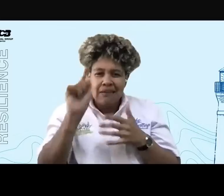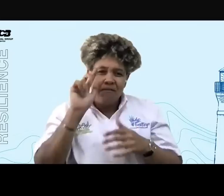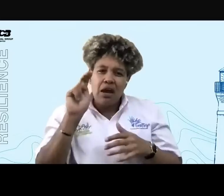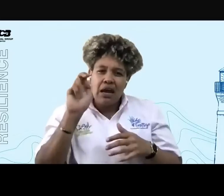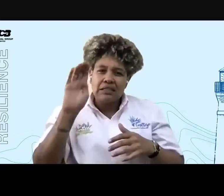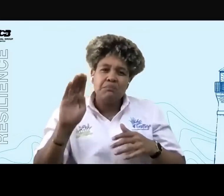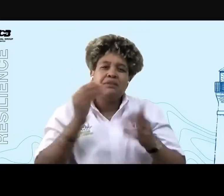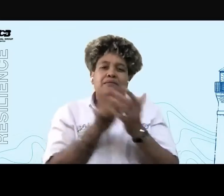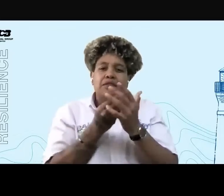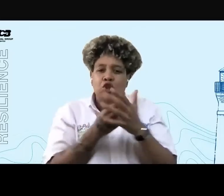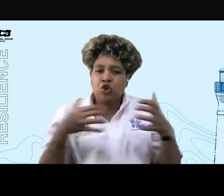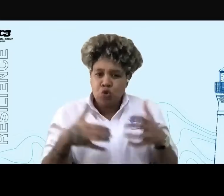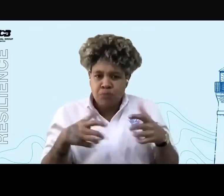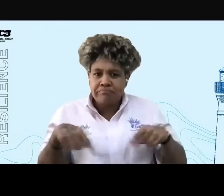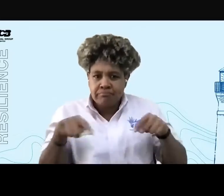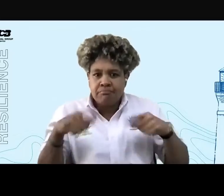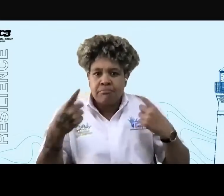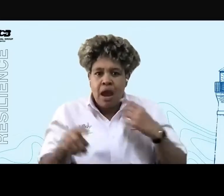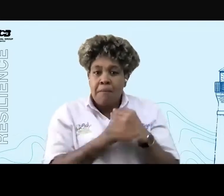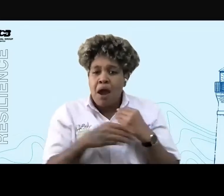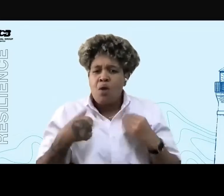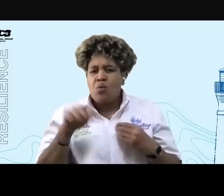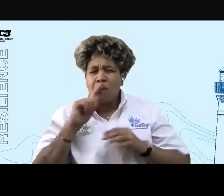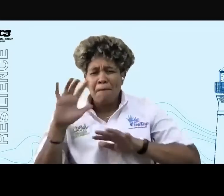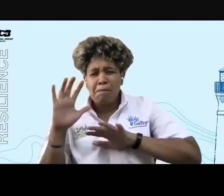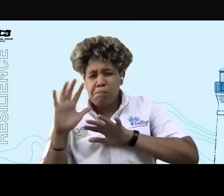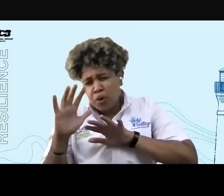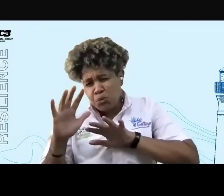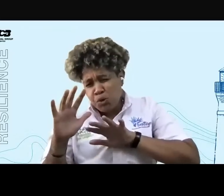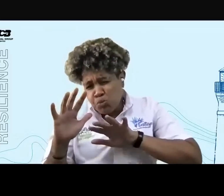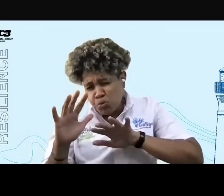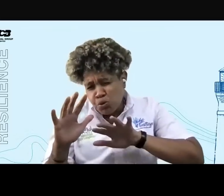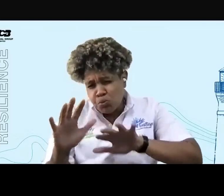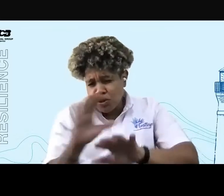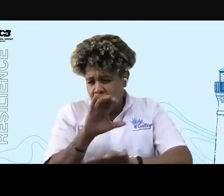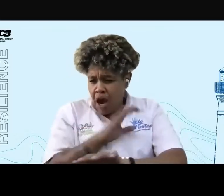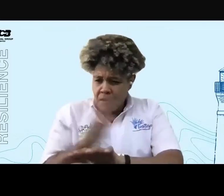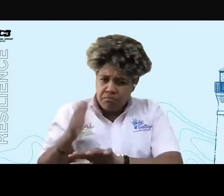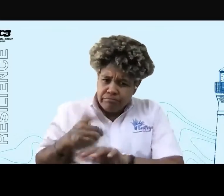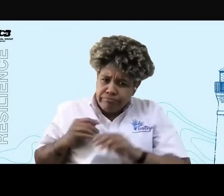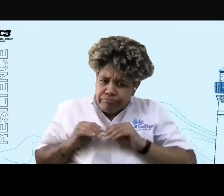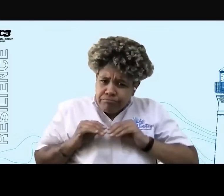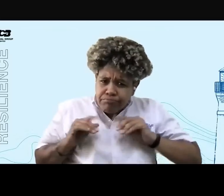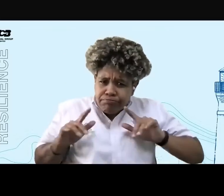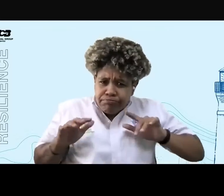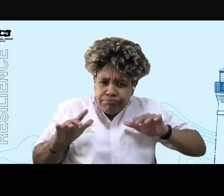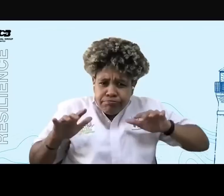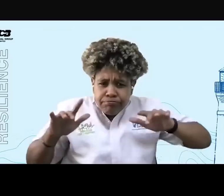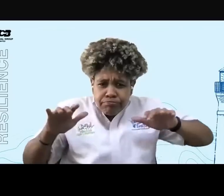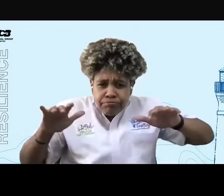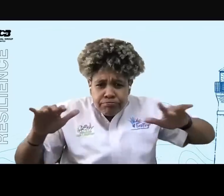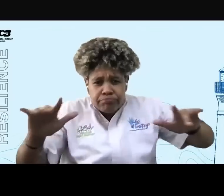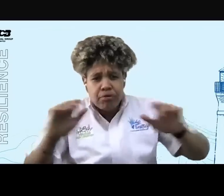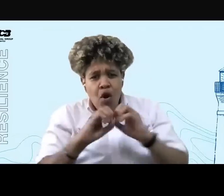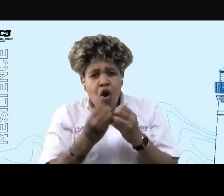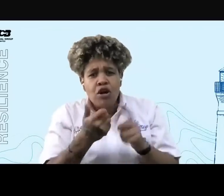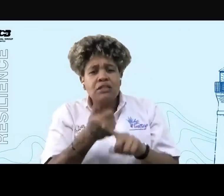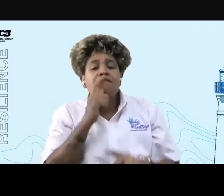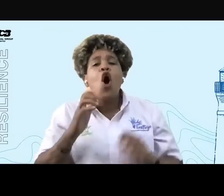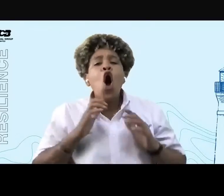the organization. And we now drive these characteristics throughout the organization. In terms of